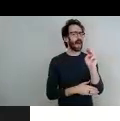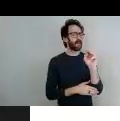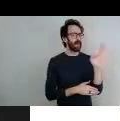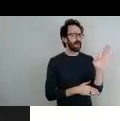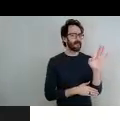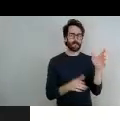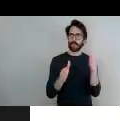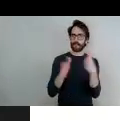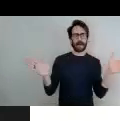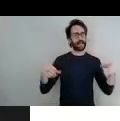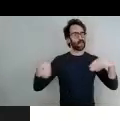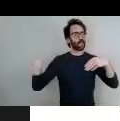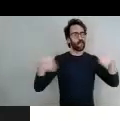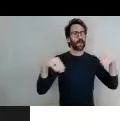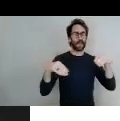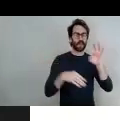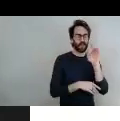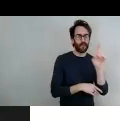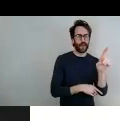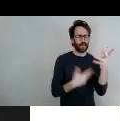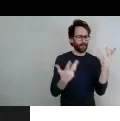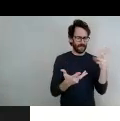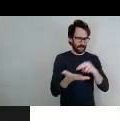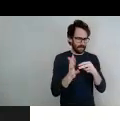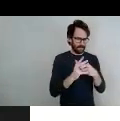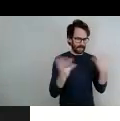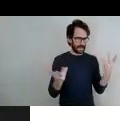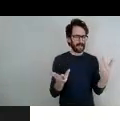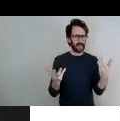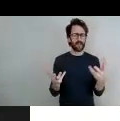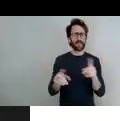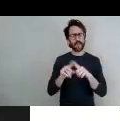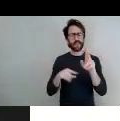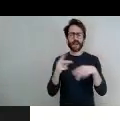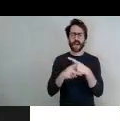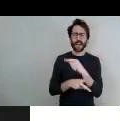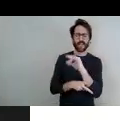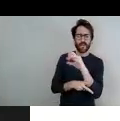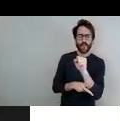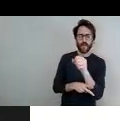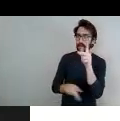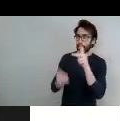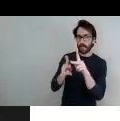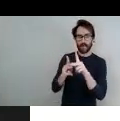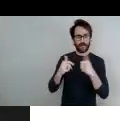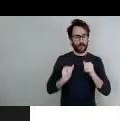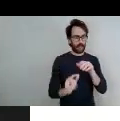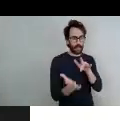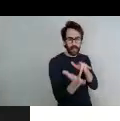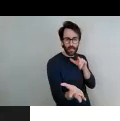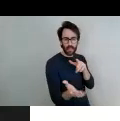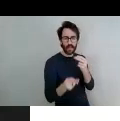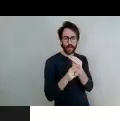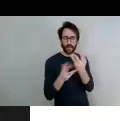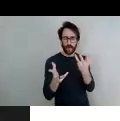go through, the definition of mass marketing fraud, what tools the fraudsters use, top solicitation